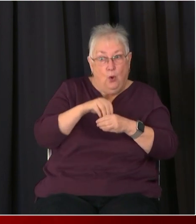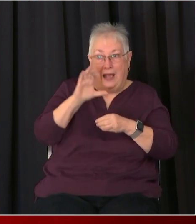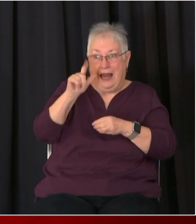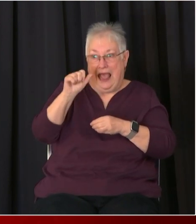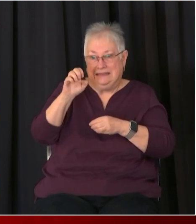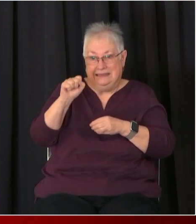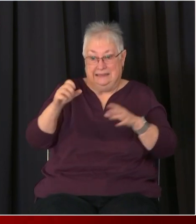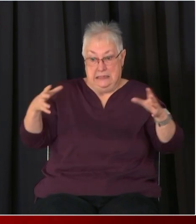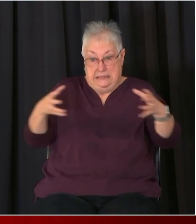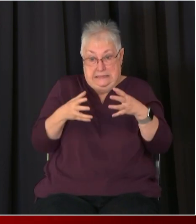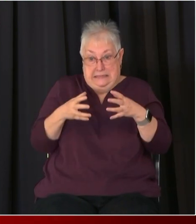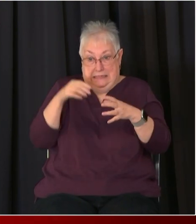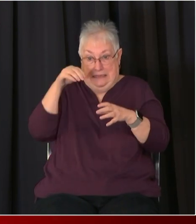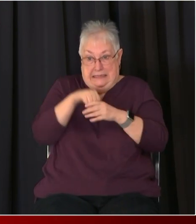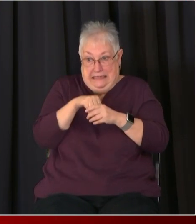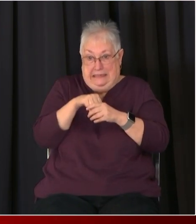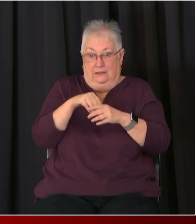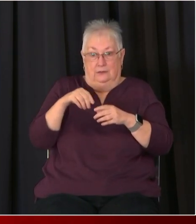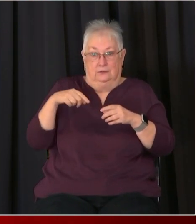classes. But Dr. Nesbitt.